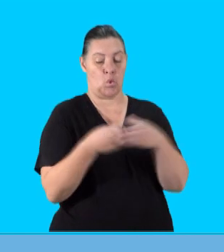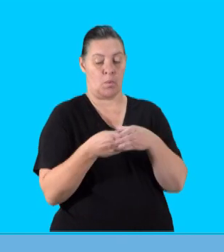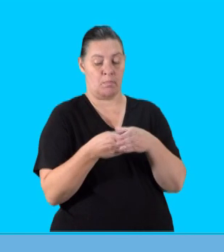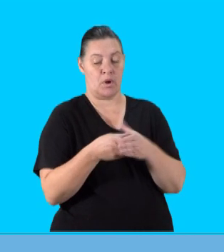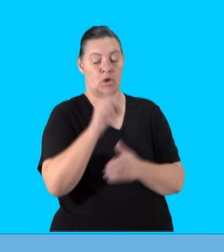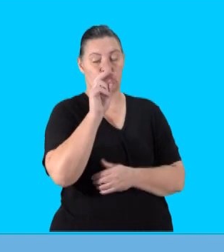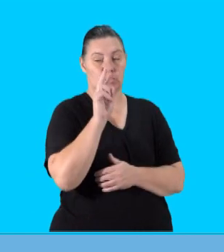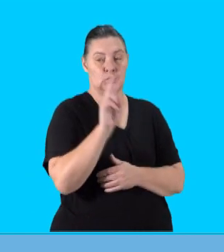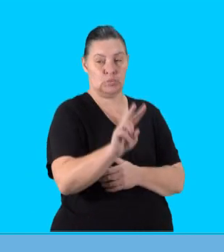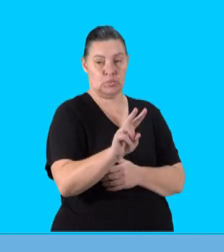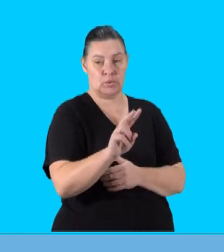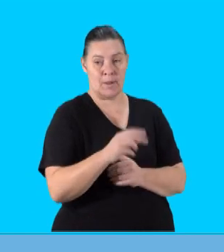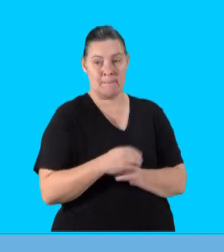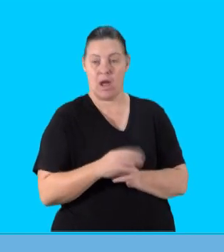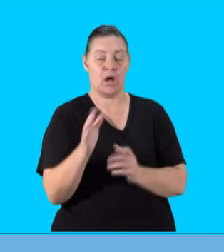group